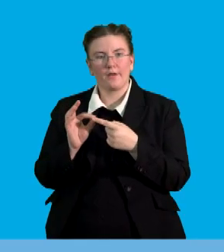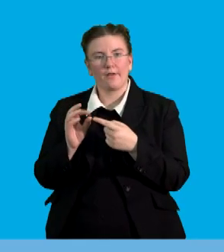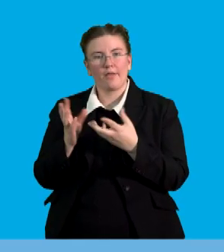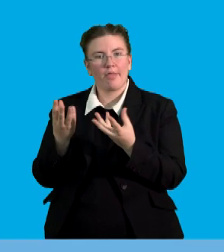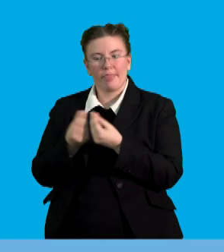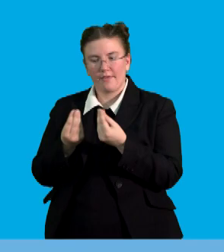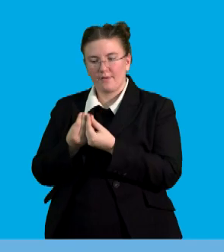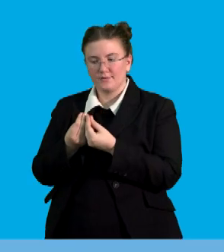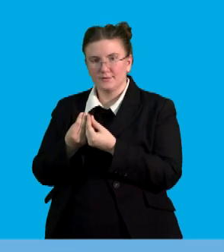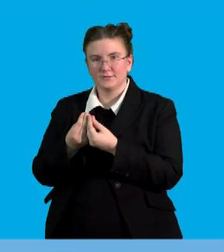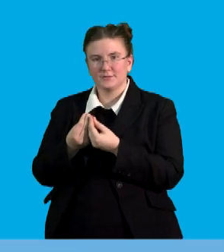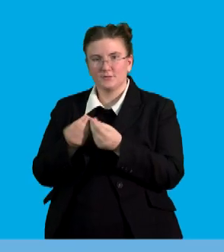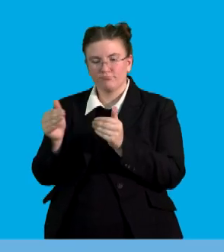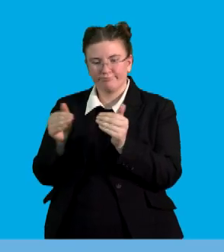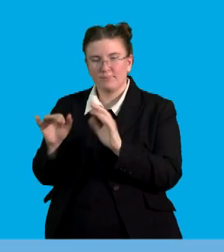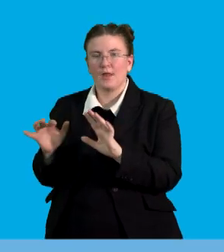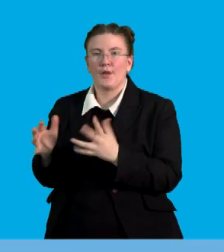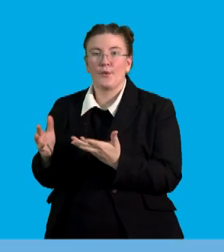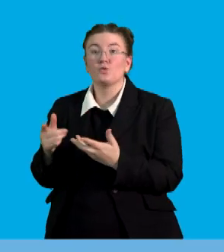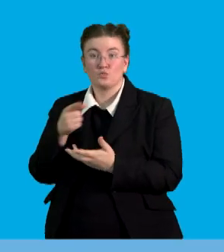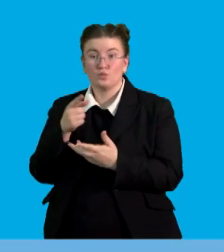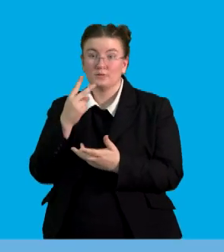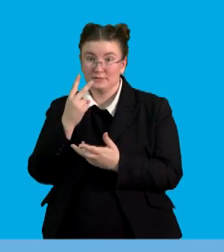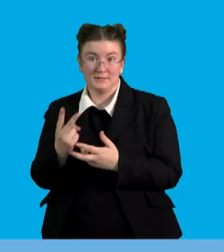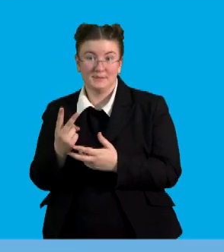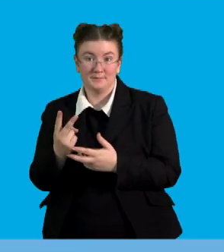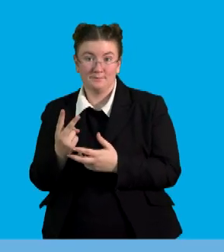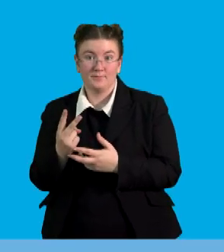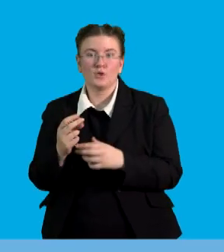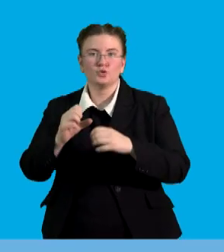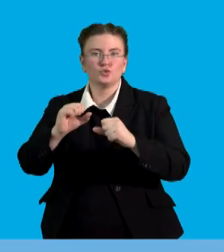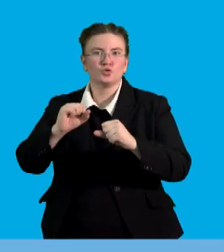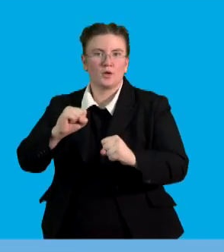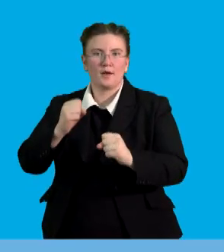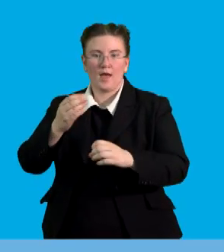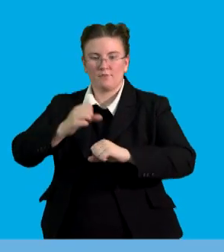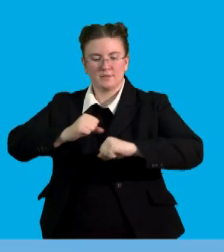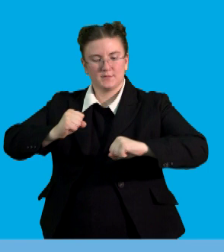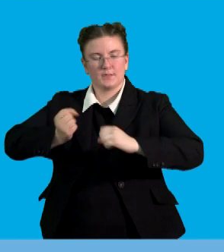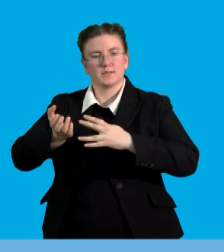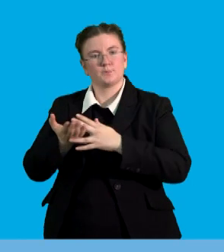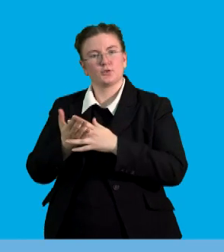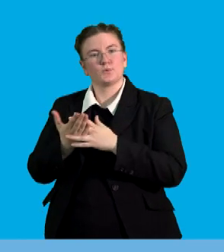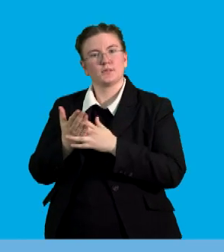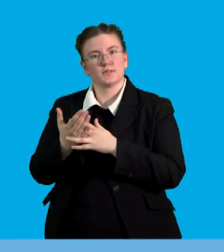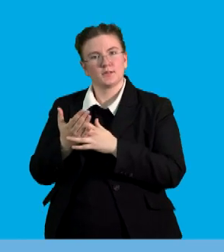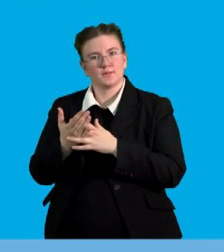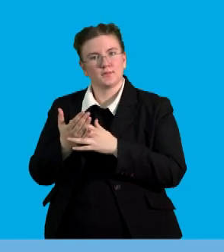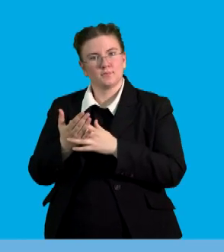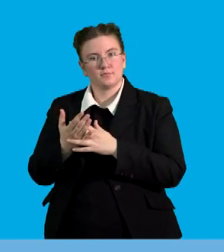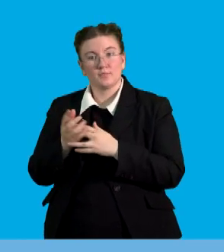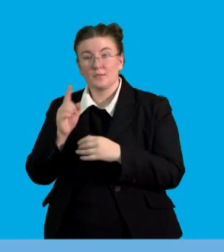packed in that certain way, in that unique way. You notice that when you're looking at the solid, there are spaces between the